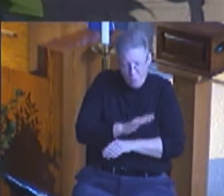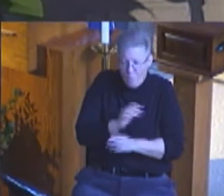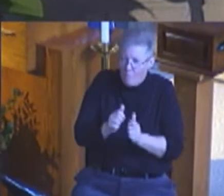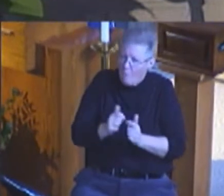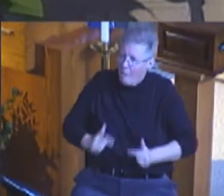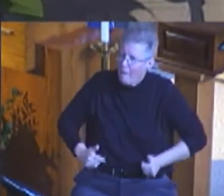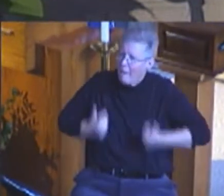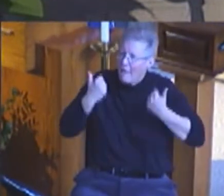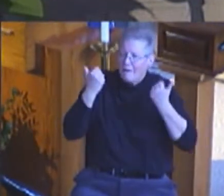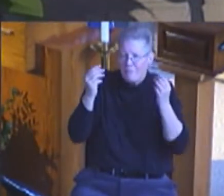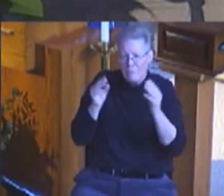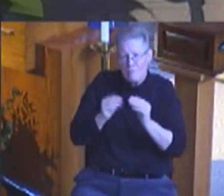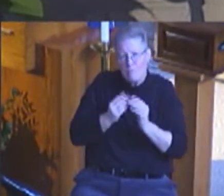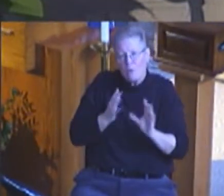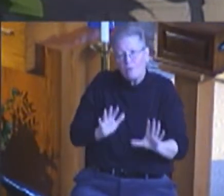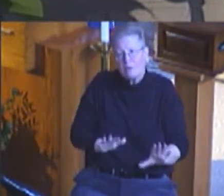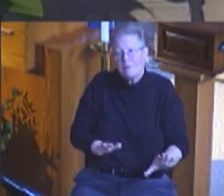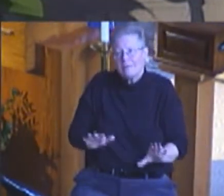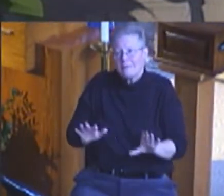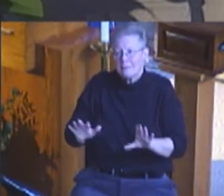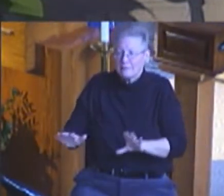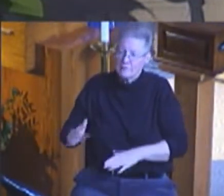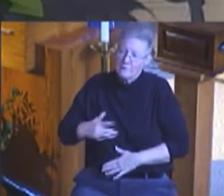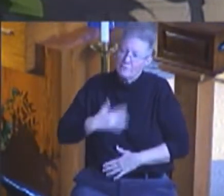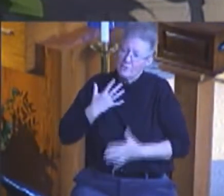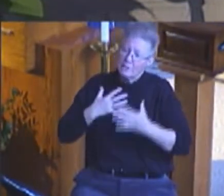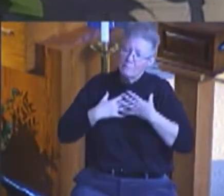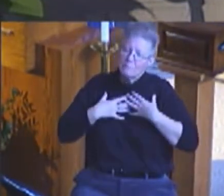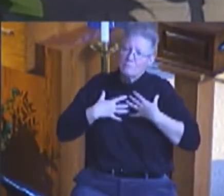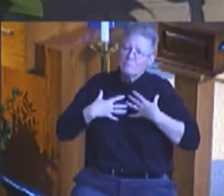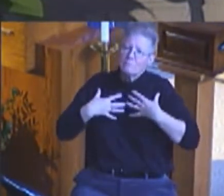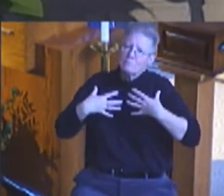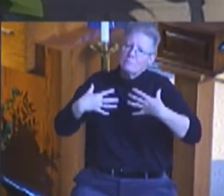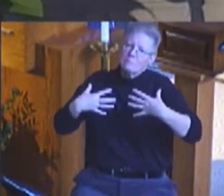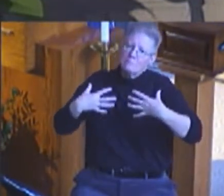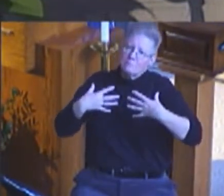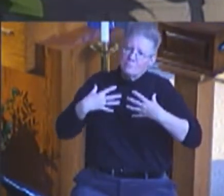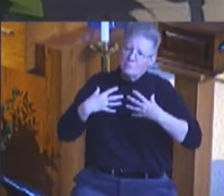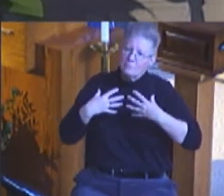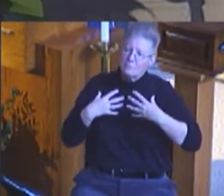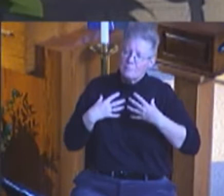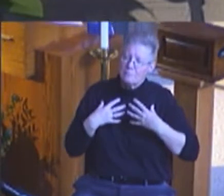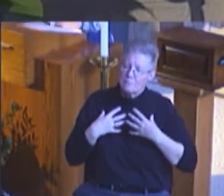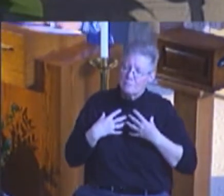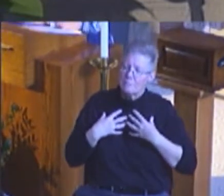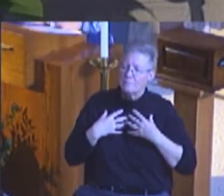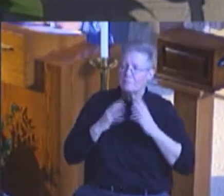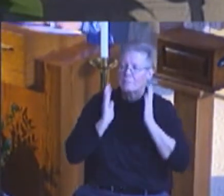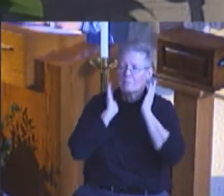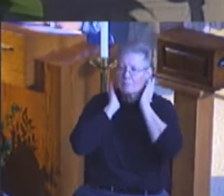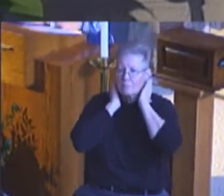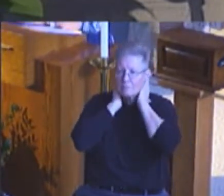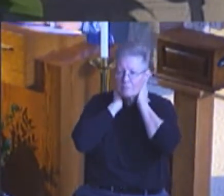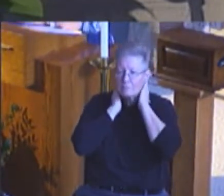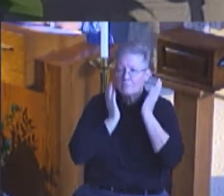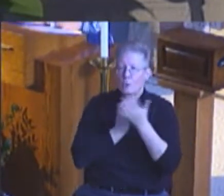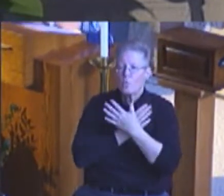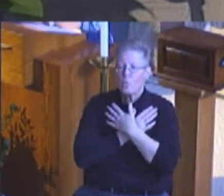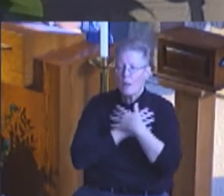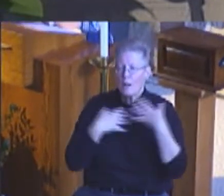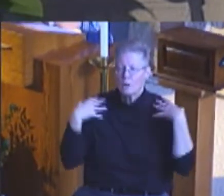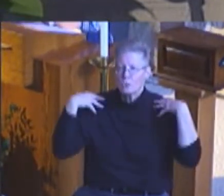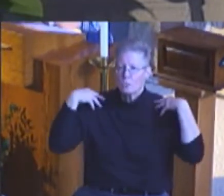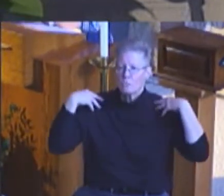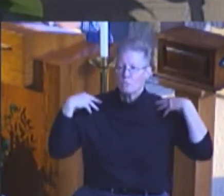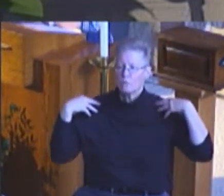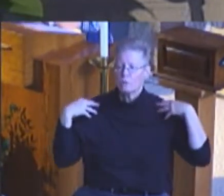So feeling your chest open and your neck relax and your shoulders let go, take another